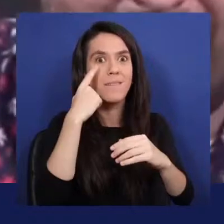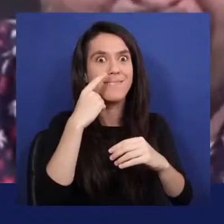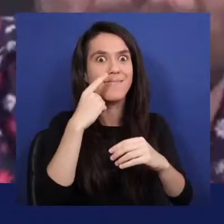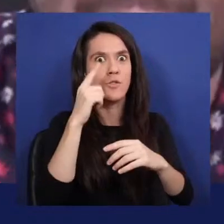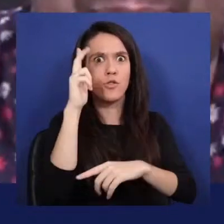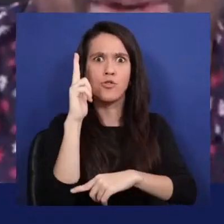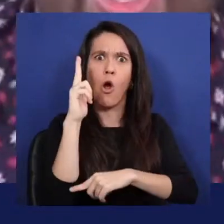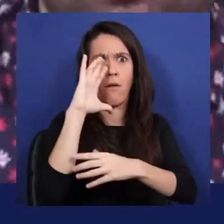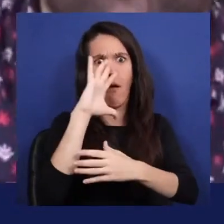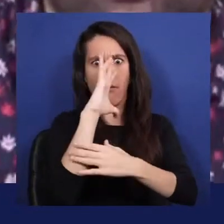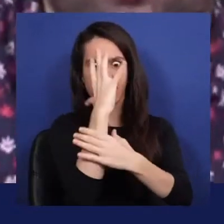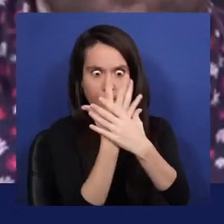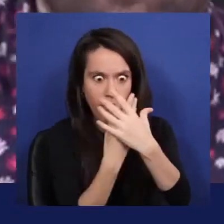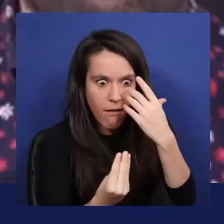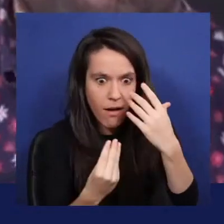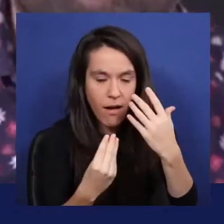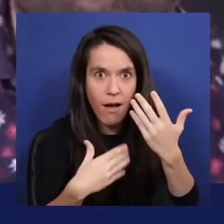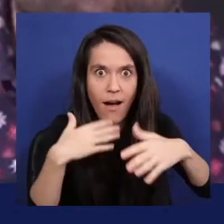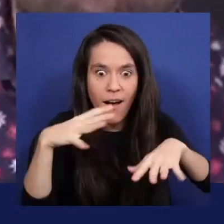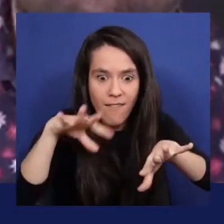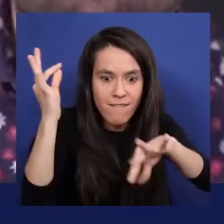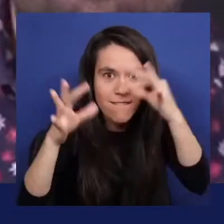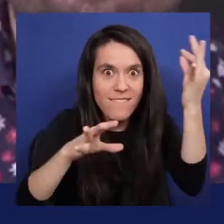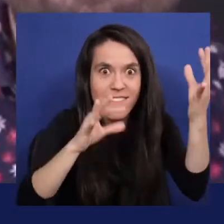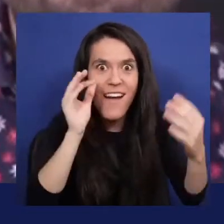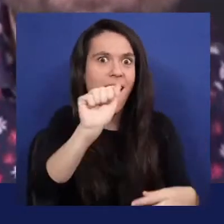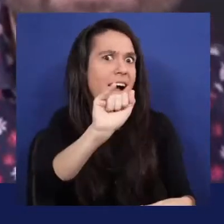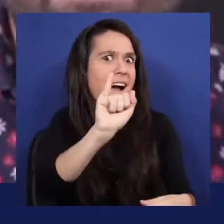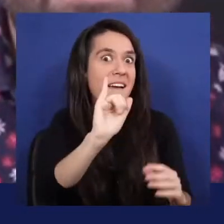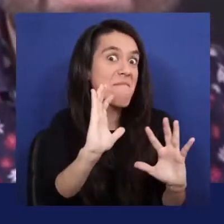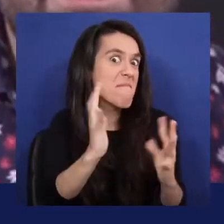How did that happen? What got you excited about it?